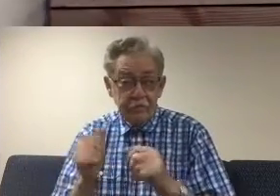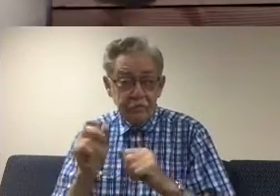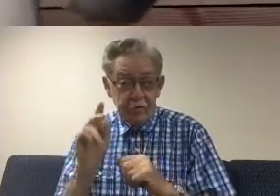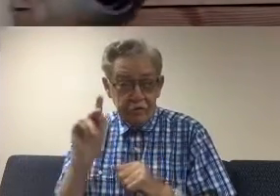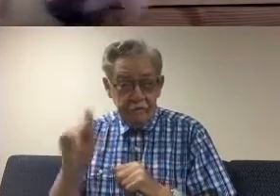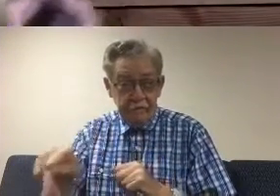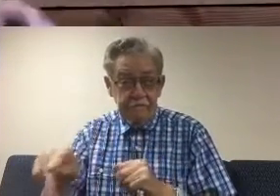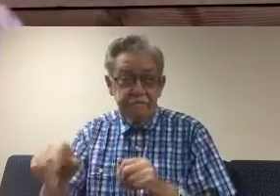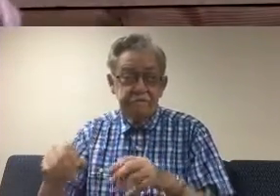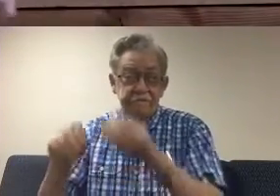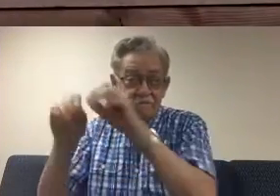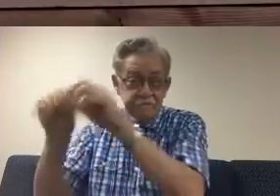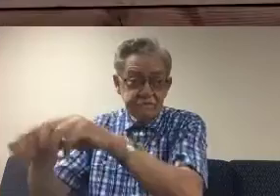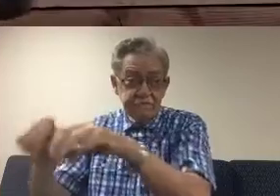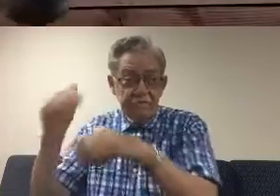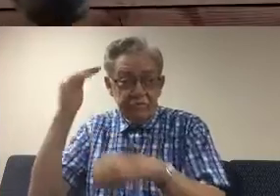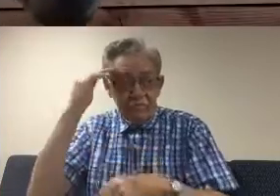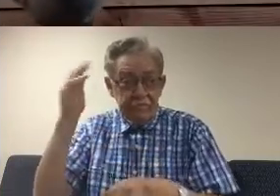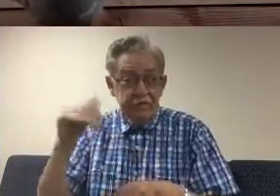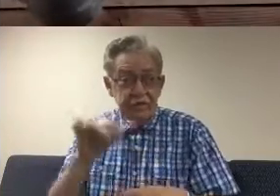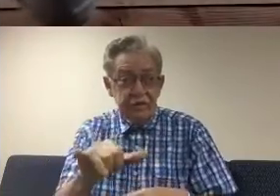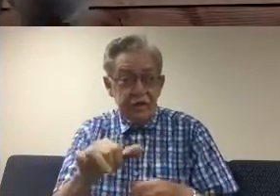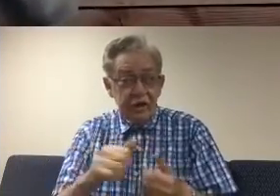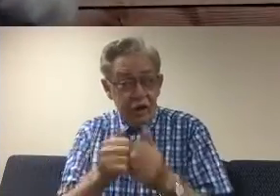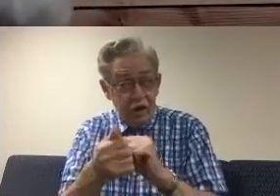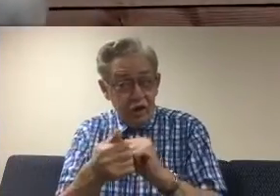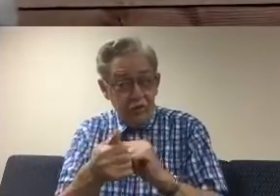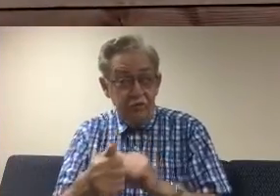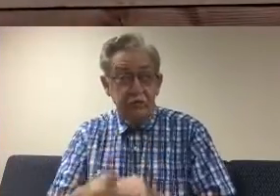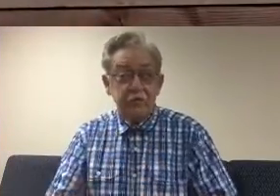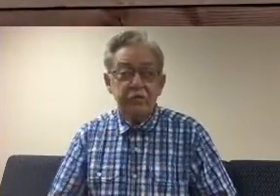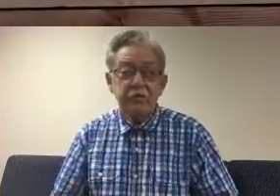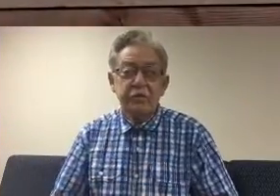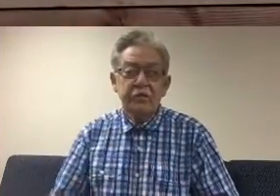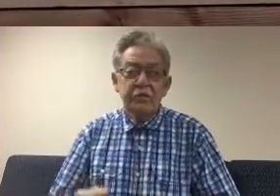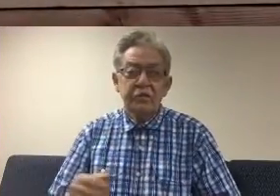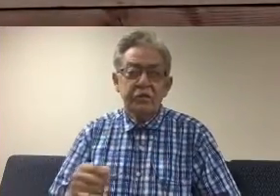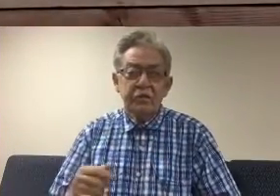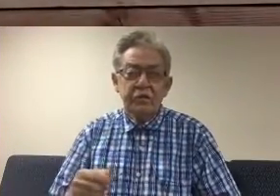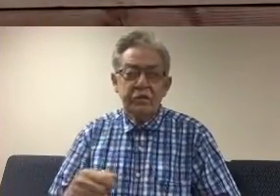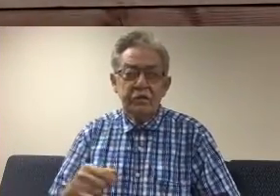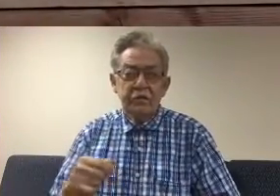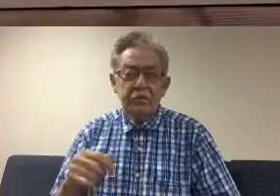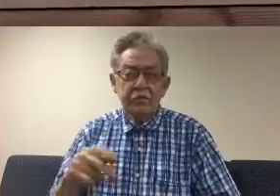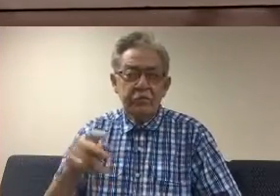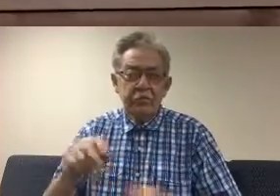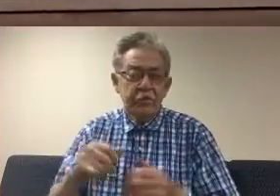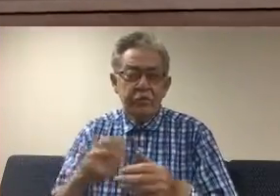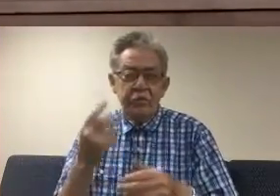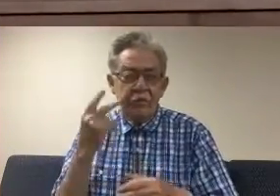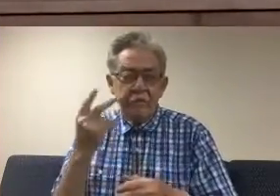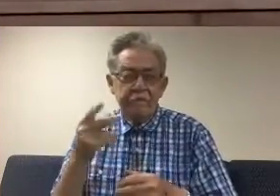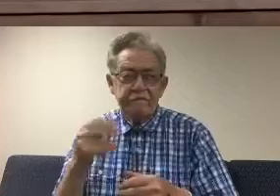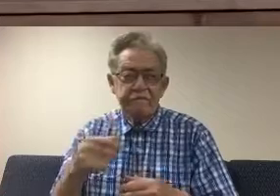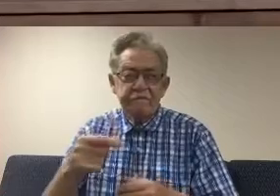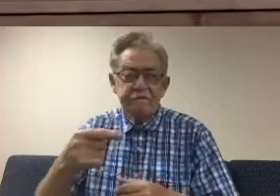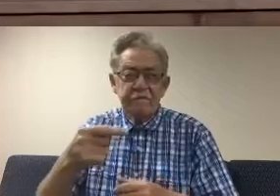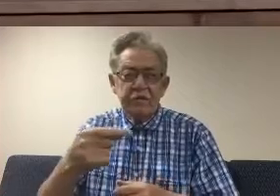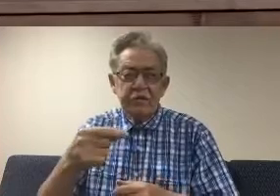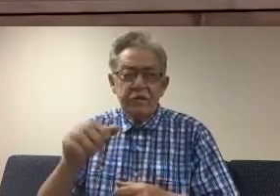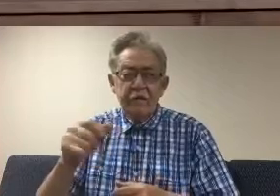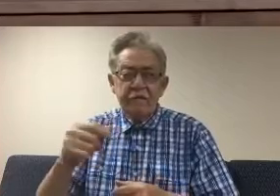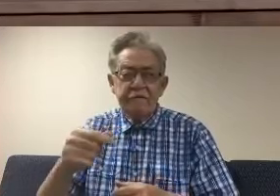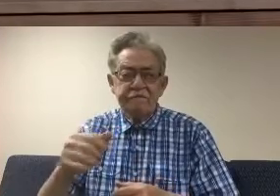one way I know that is because of Gamaliel. Now, you won't see about Gamaliel here, but Gamaliel